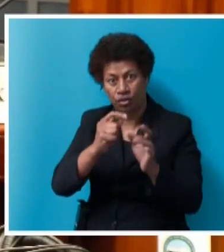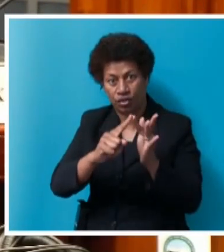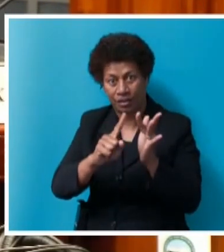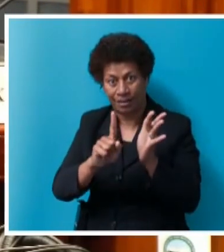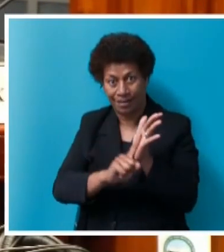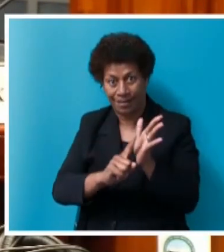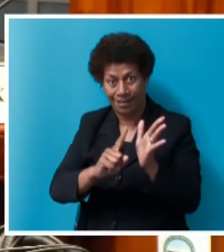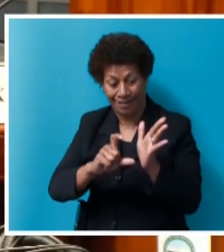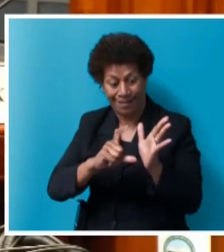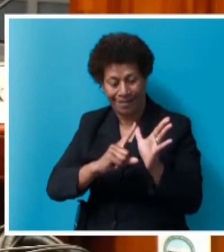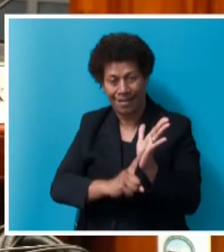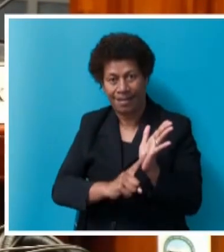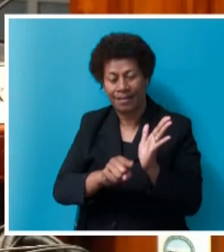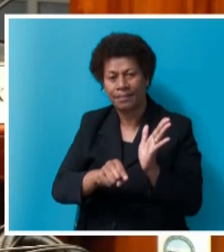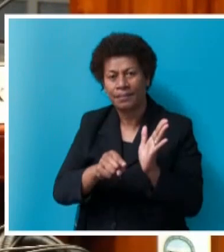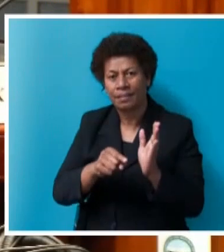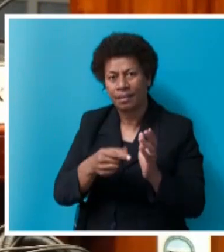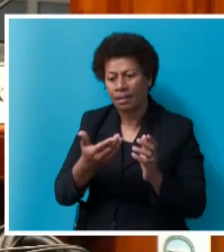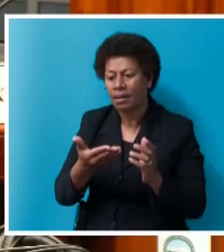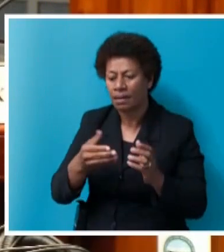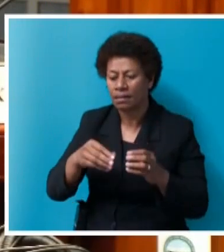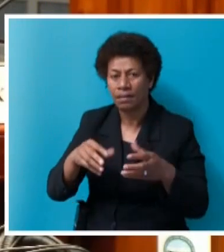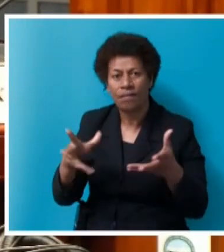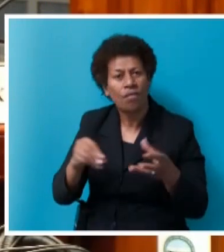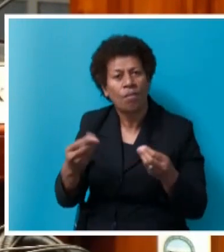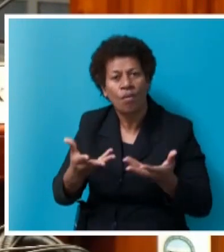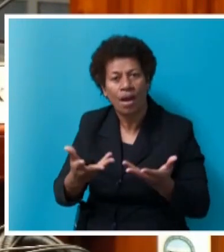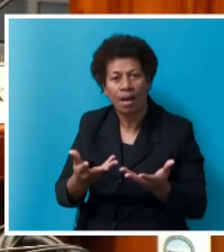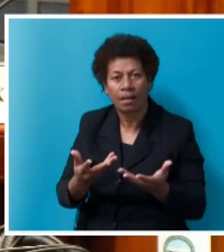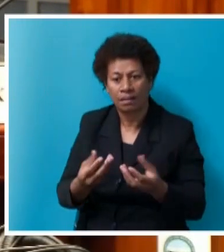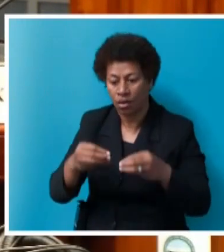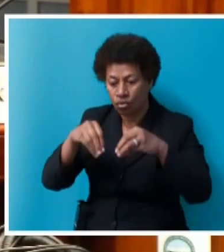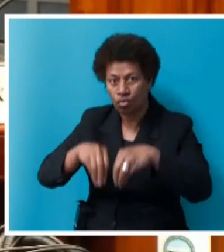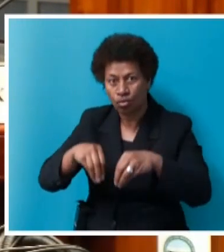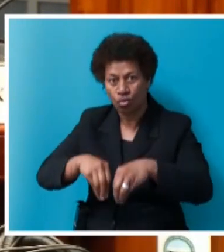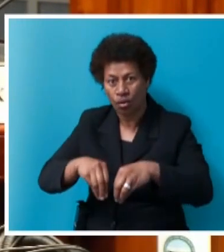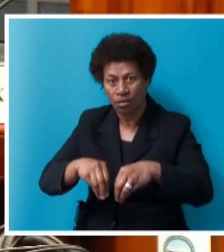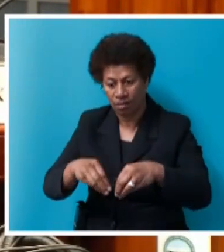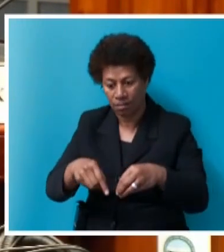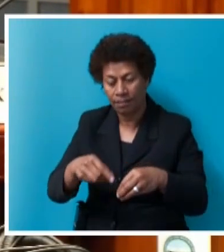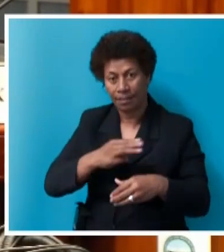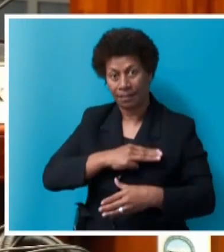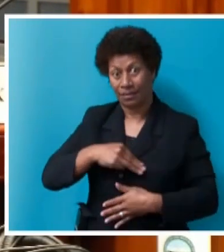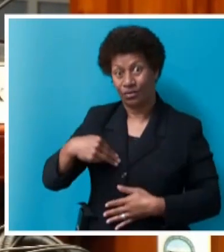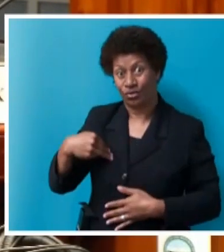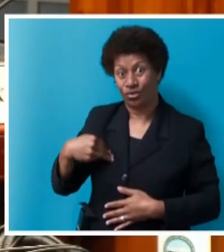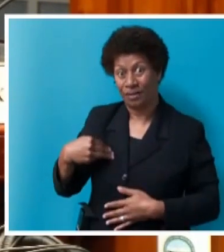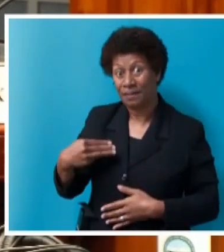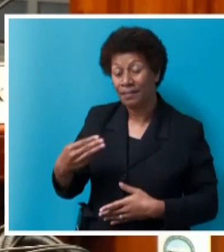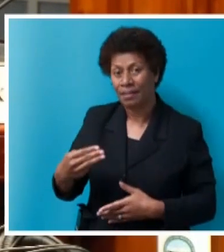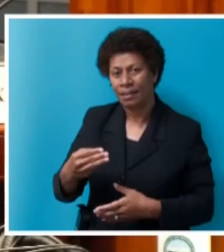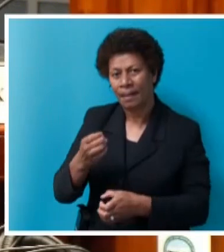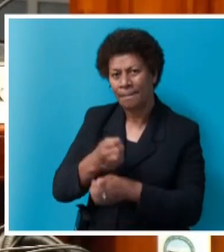assess potential groundwater sources, the Ministry has employed in the